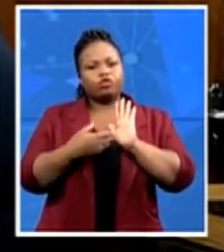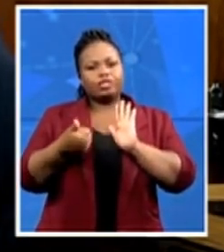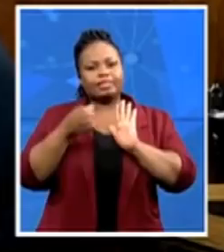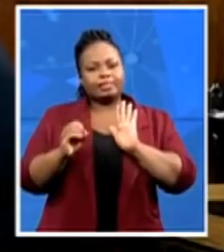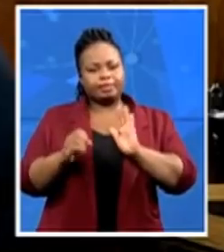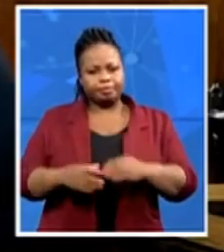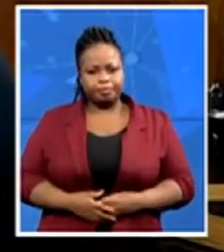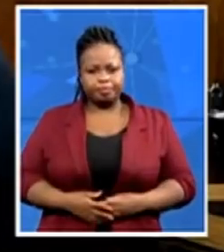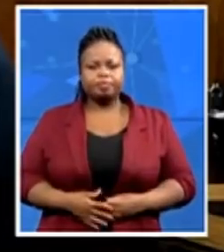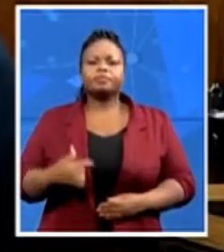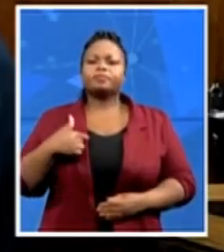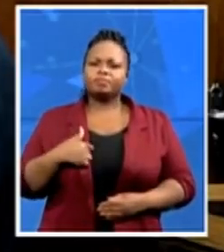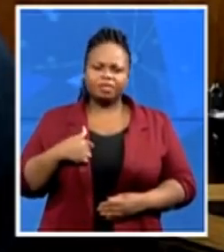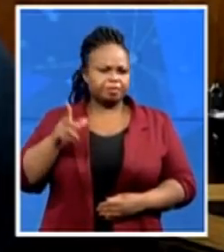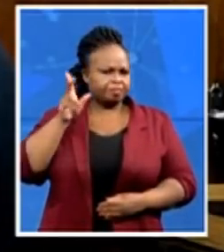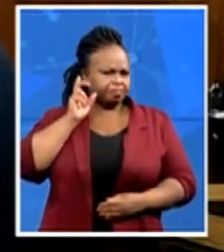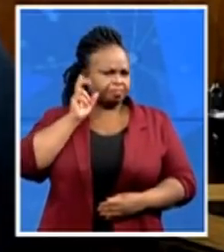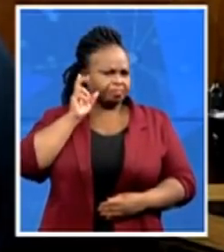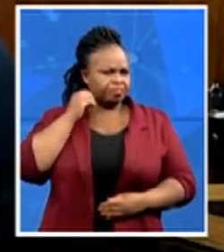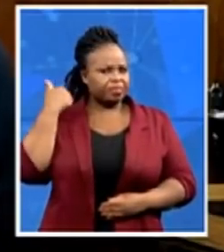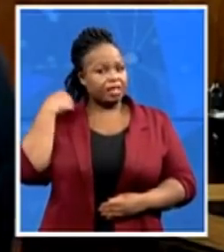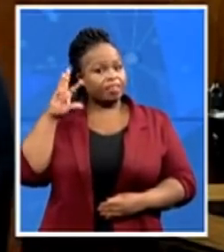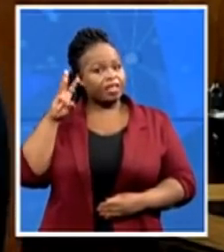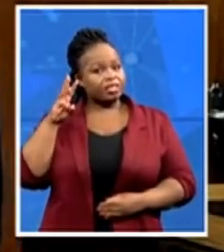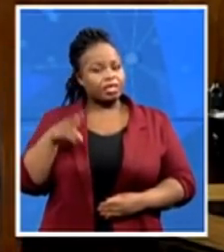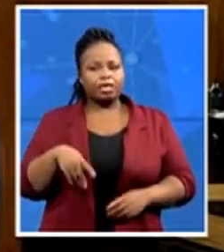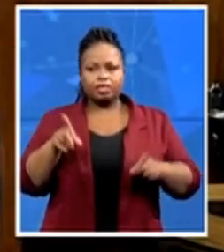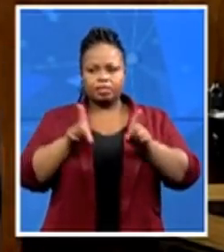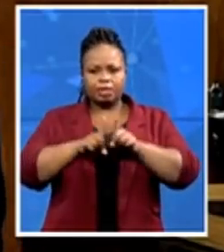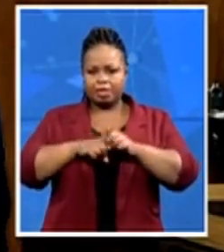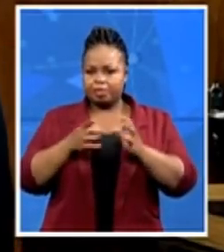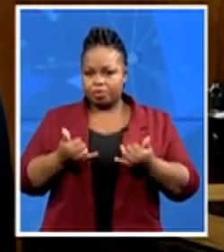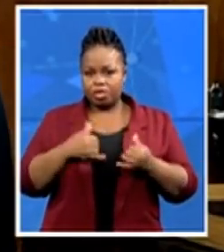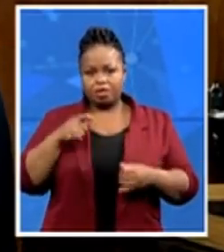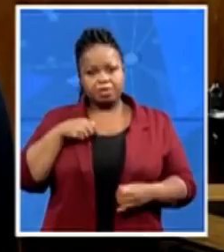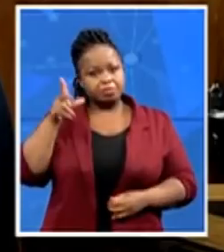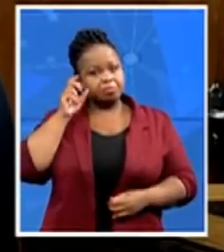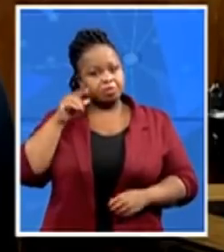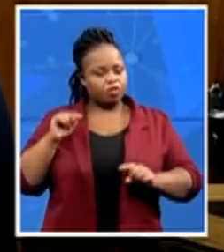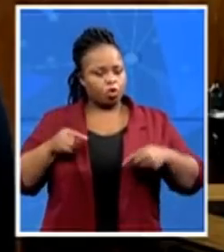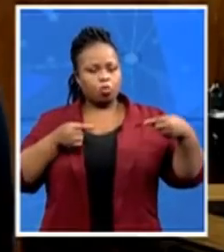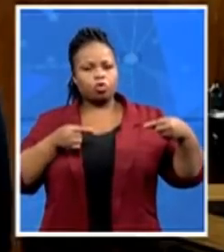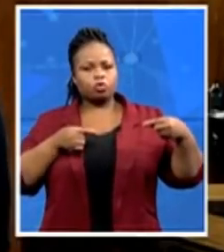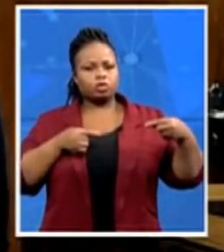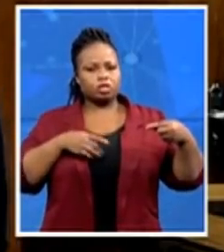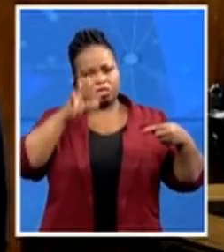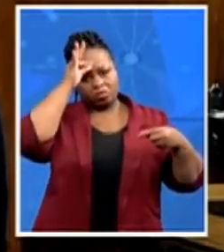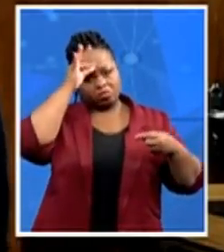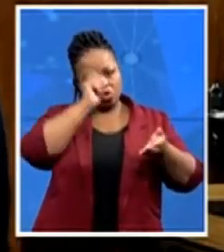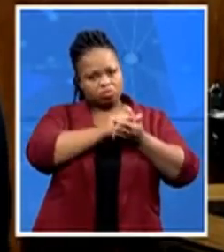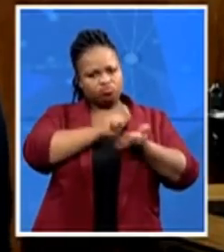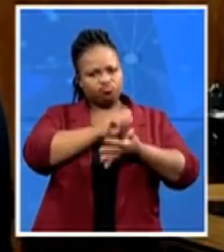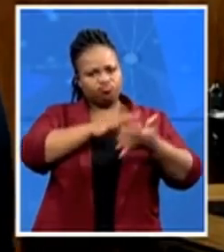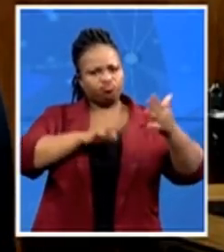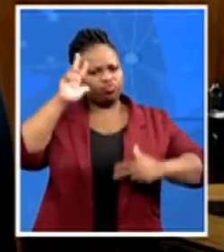on Thursday and also today to the opposing affidavit. I'll get now to whether the